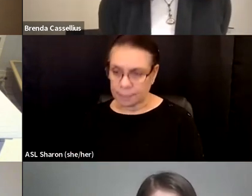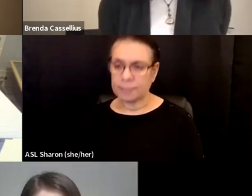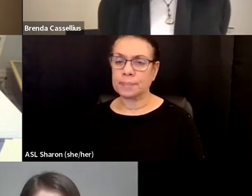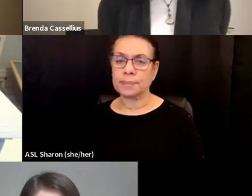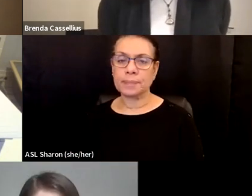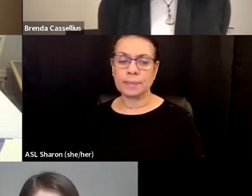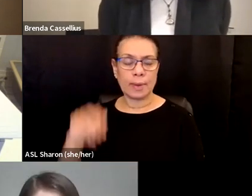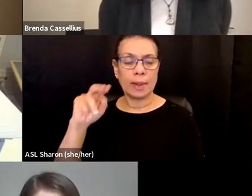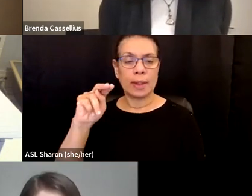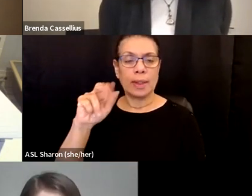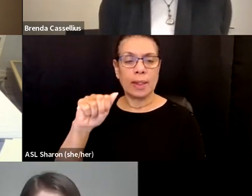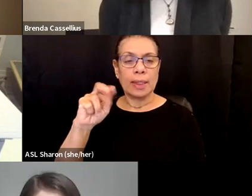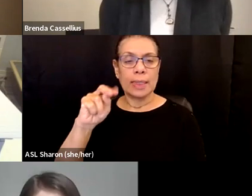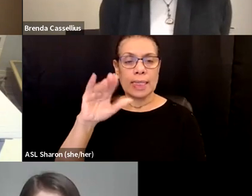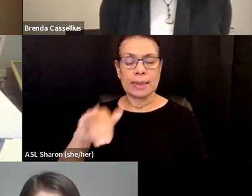nancy lesson